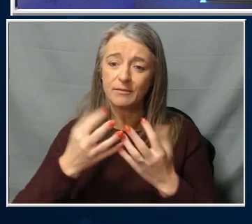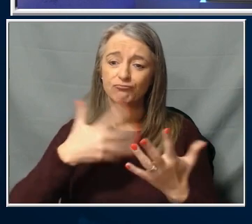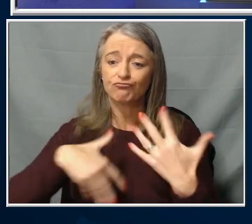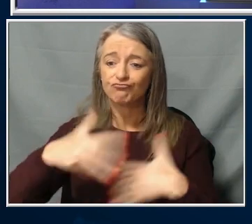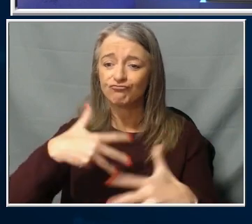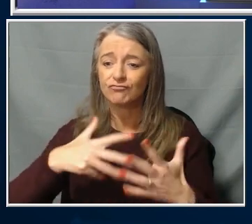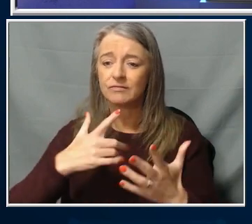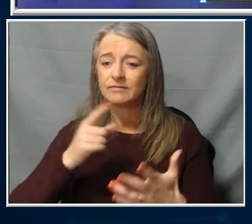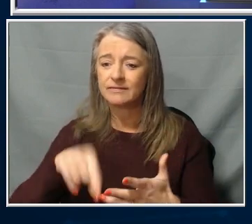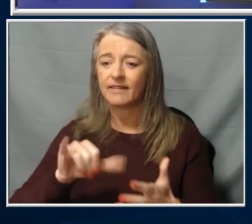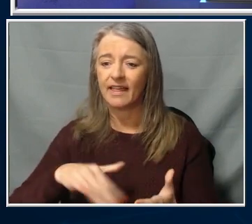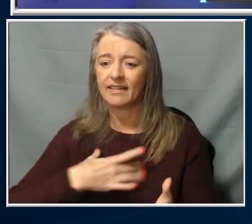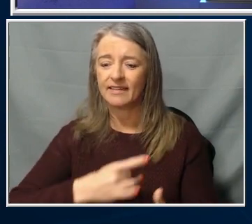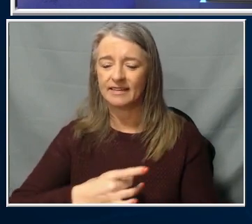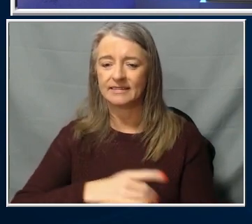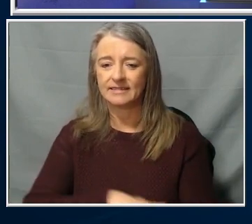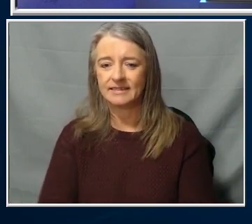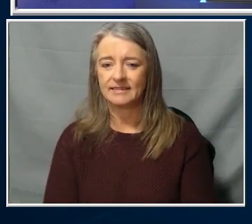like?